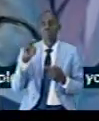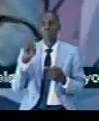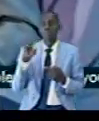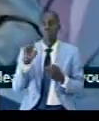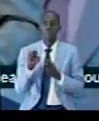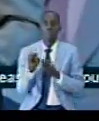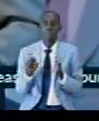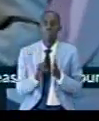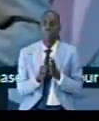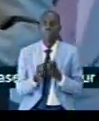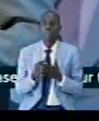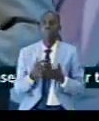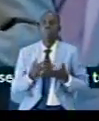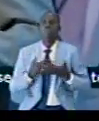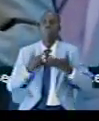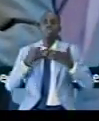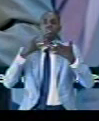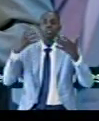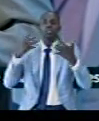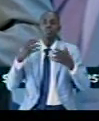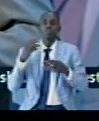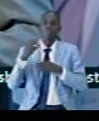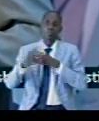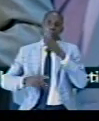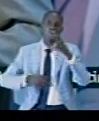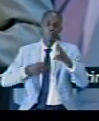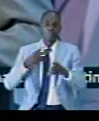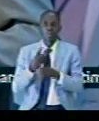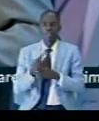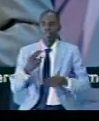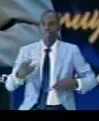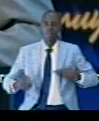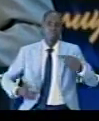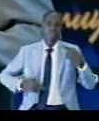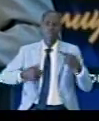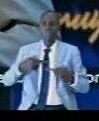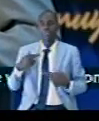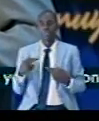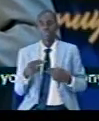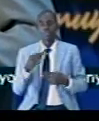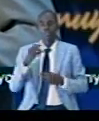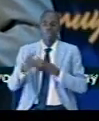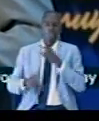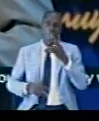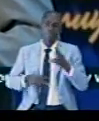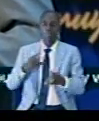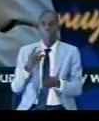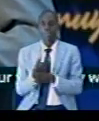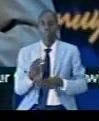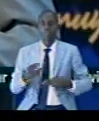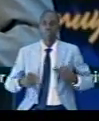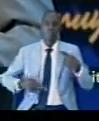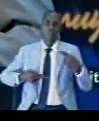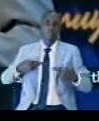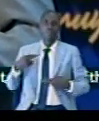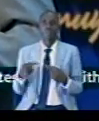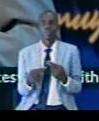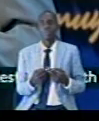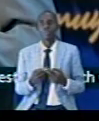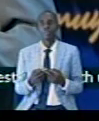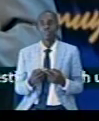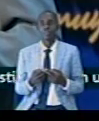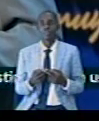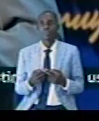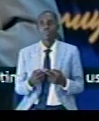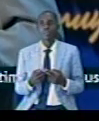Somebody shout, "Global Revival." I can't hear you very well. United States,